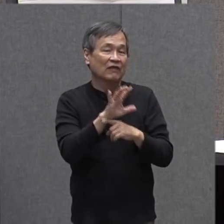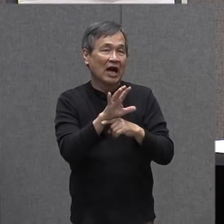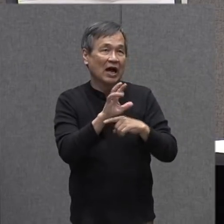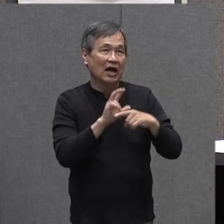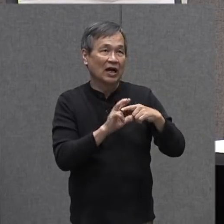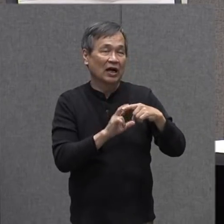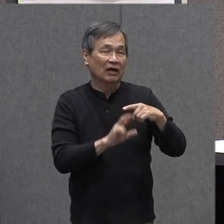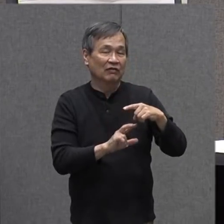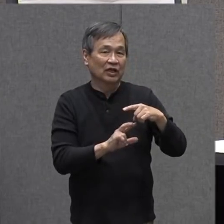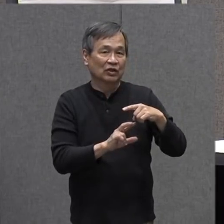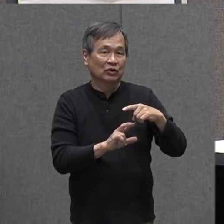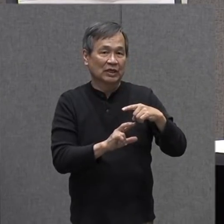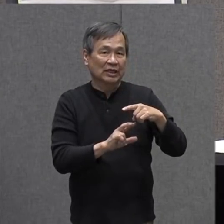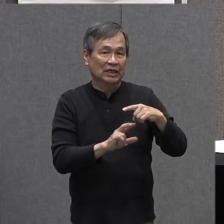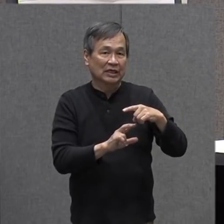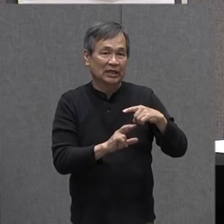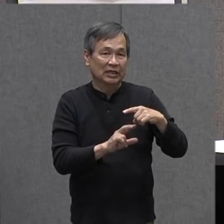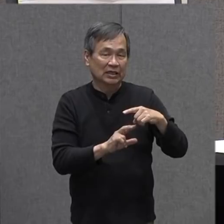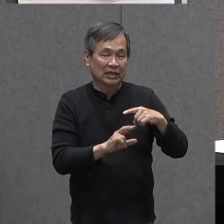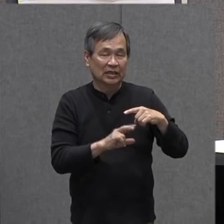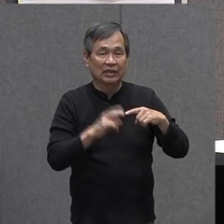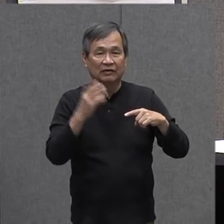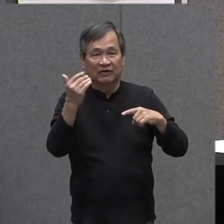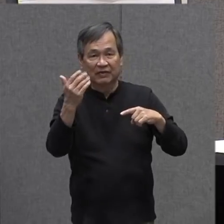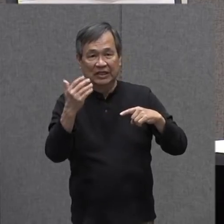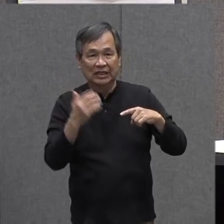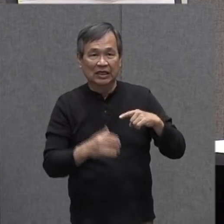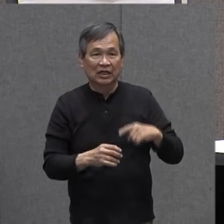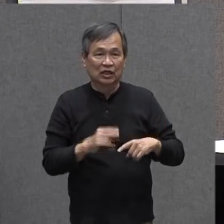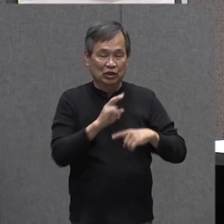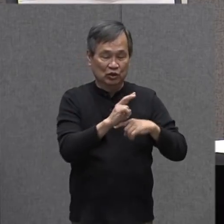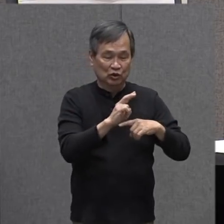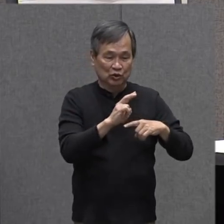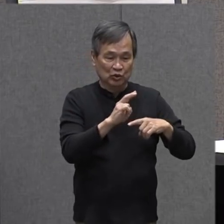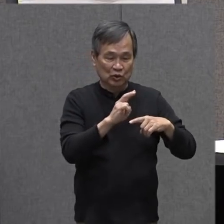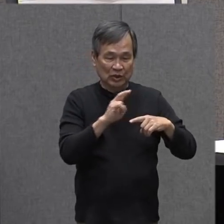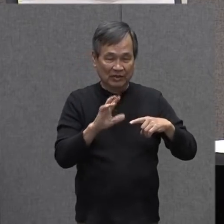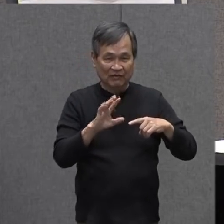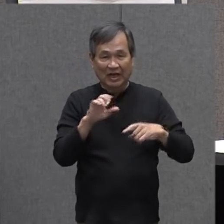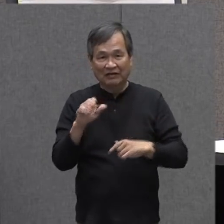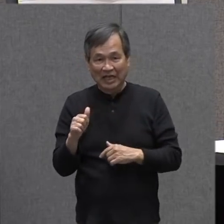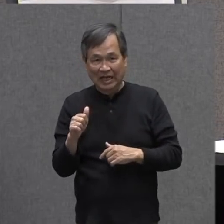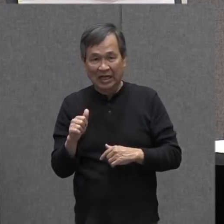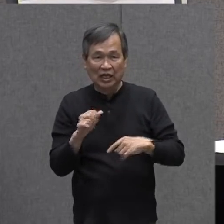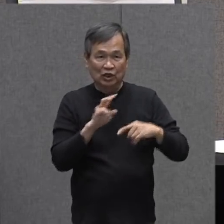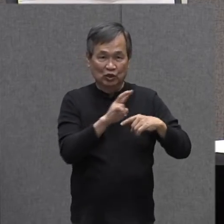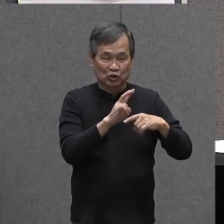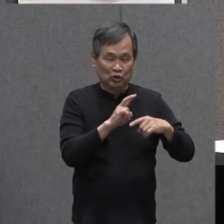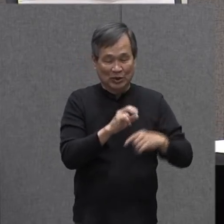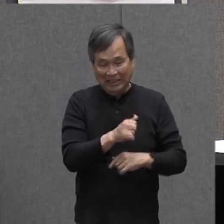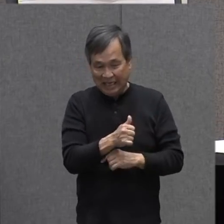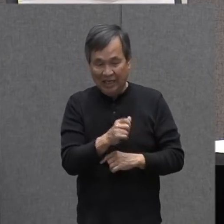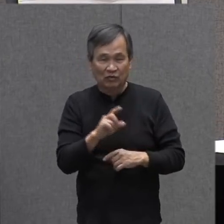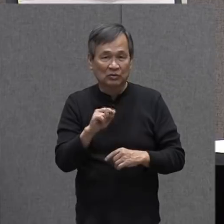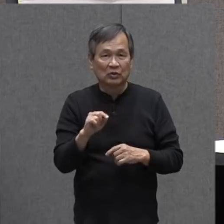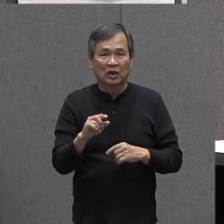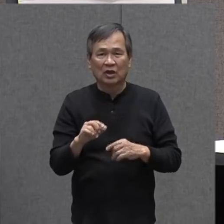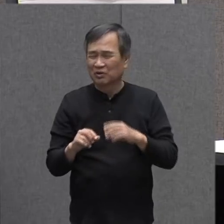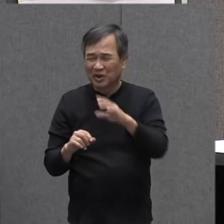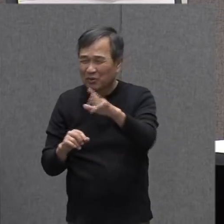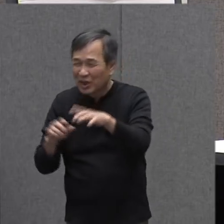goes along with this is that they could all not belong, right? And there may be ones that have more reasons why they